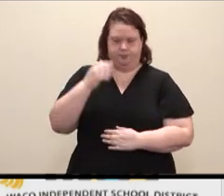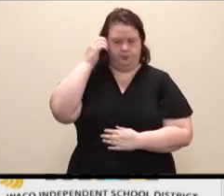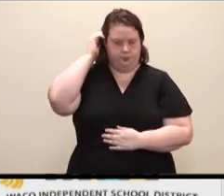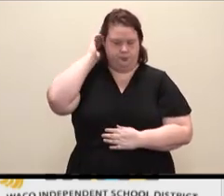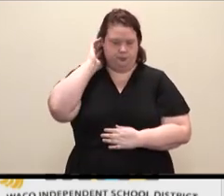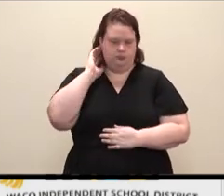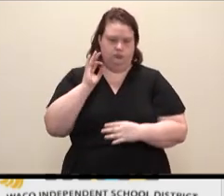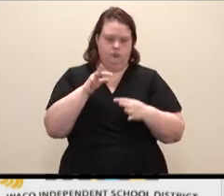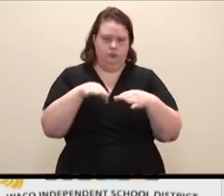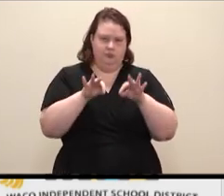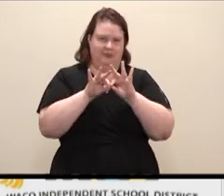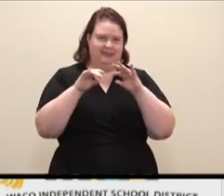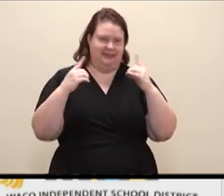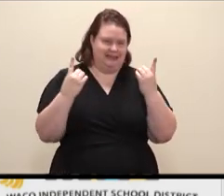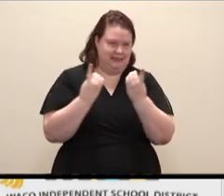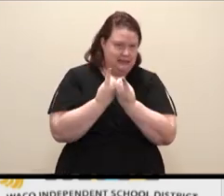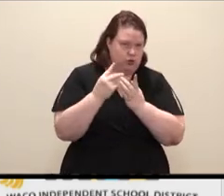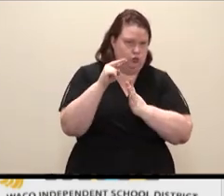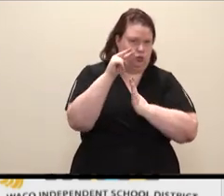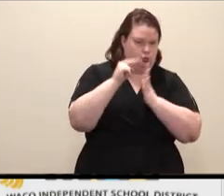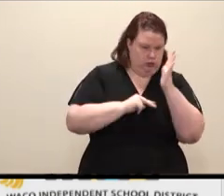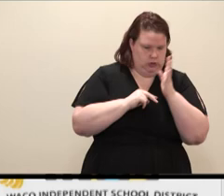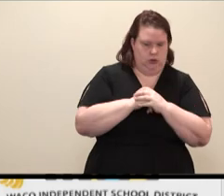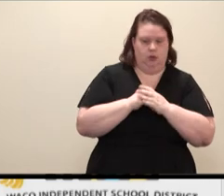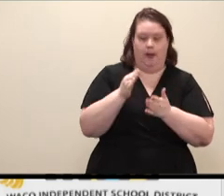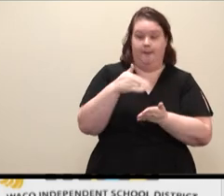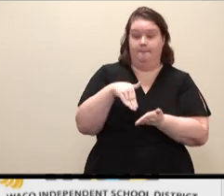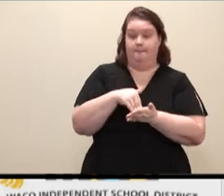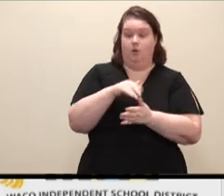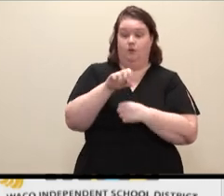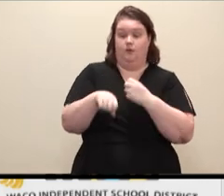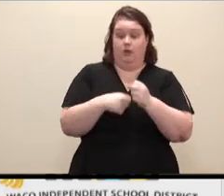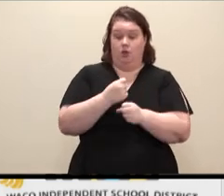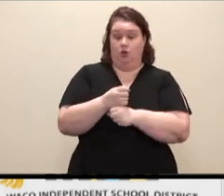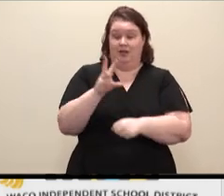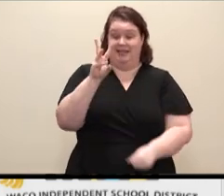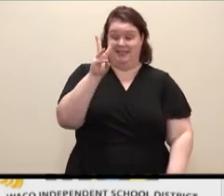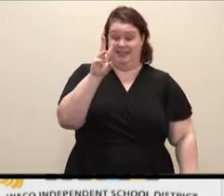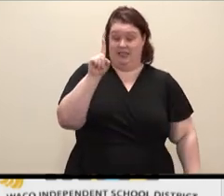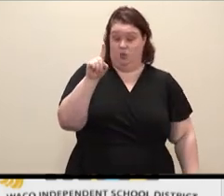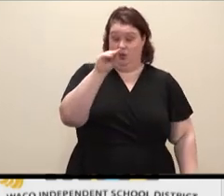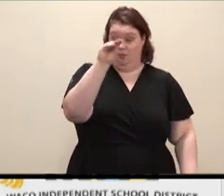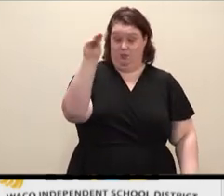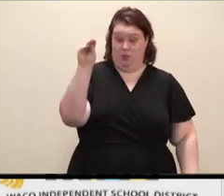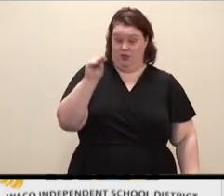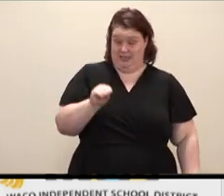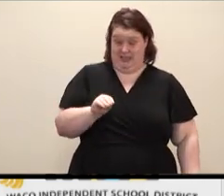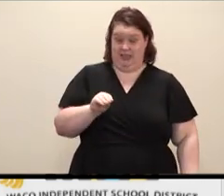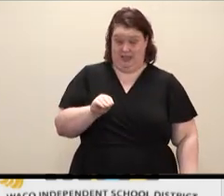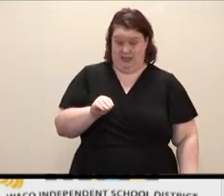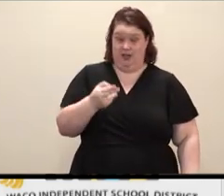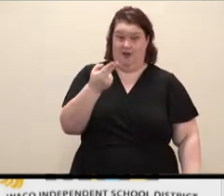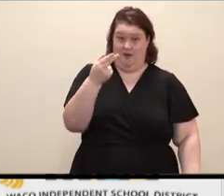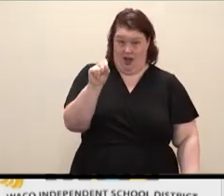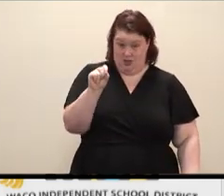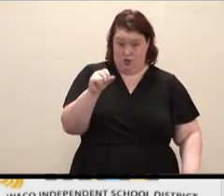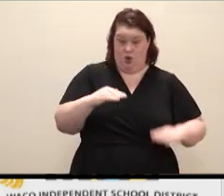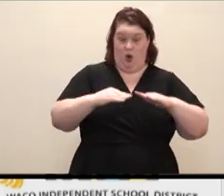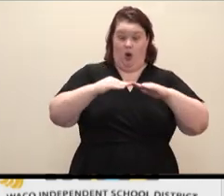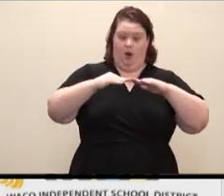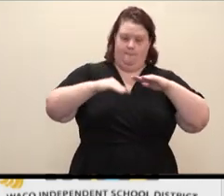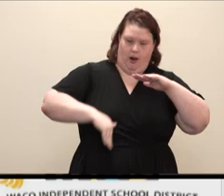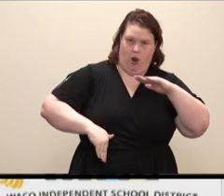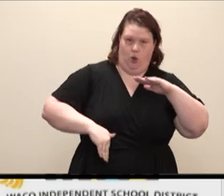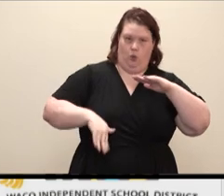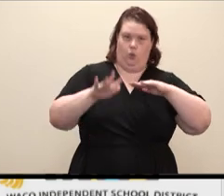reading. So focusing on that mid-year, 61% of our high schoolers across are below the